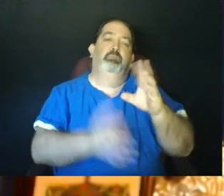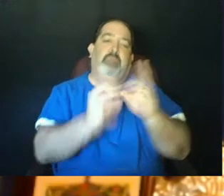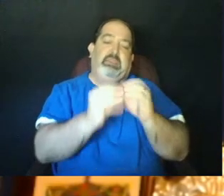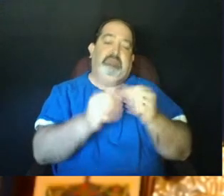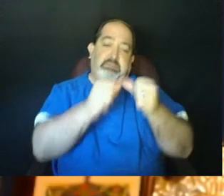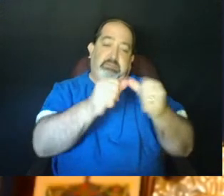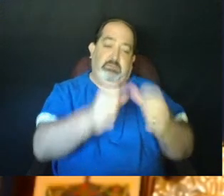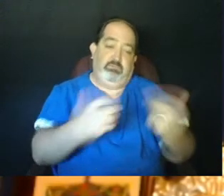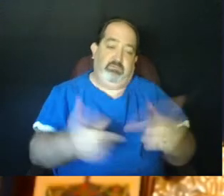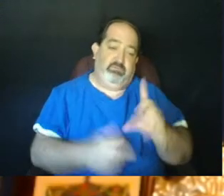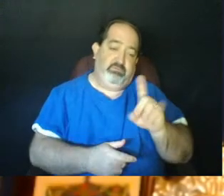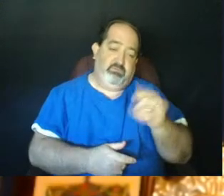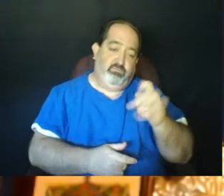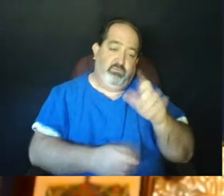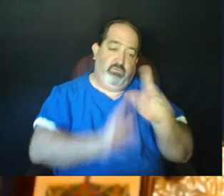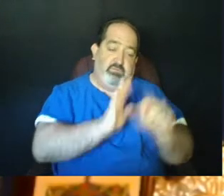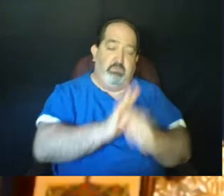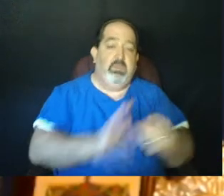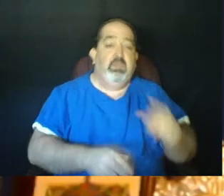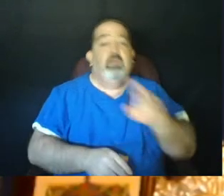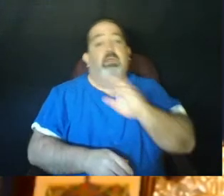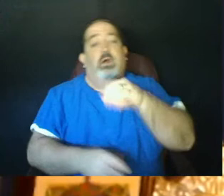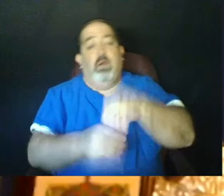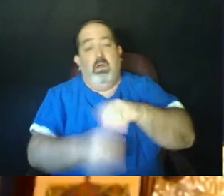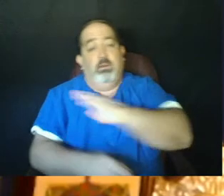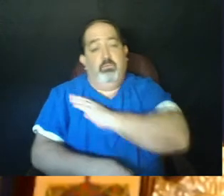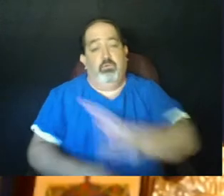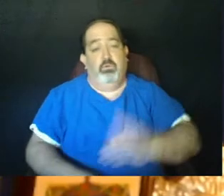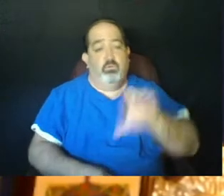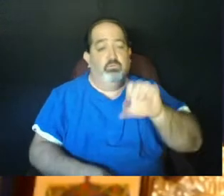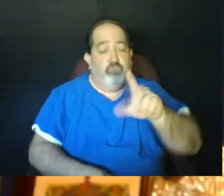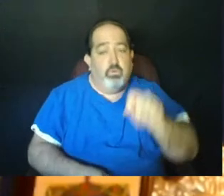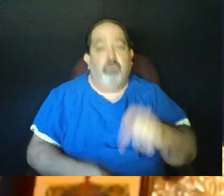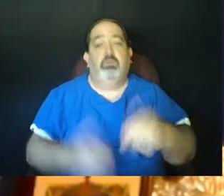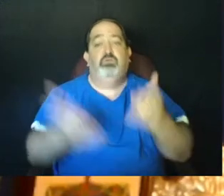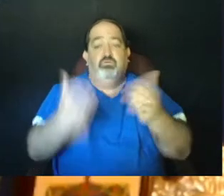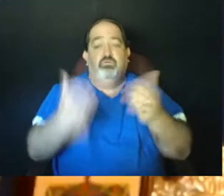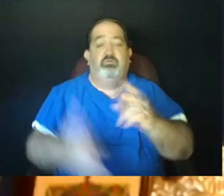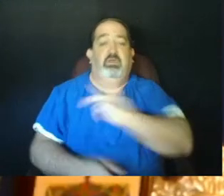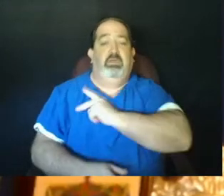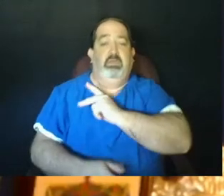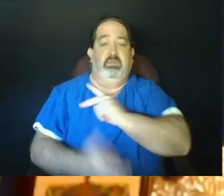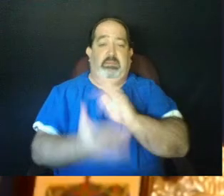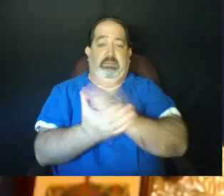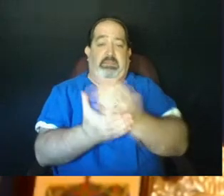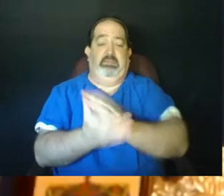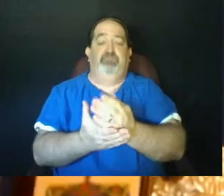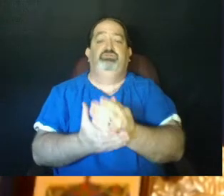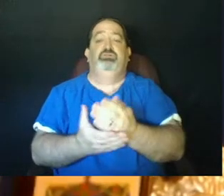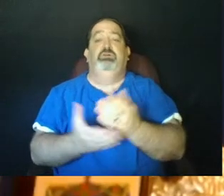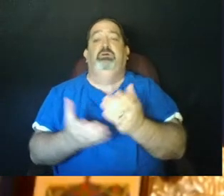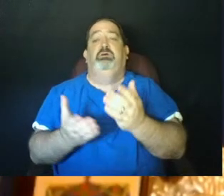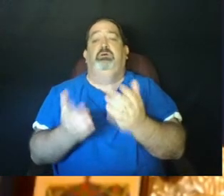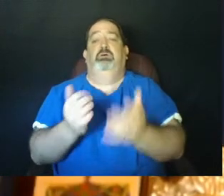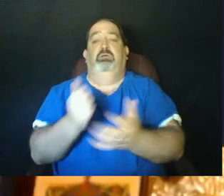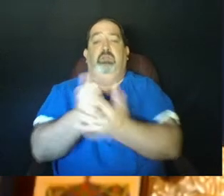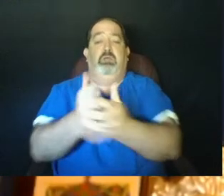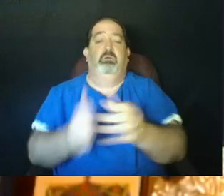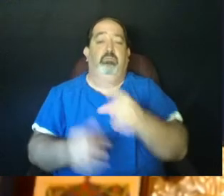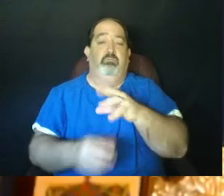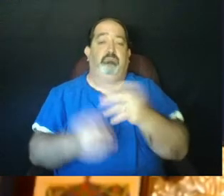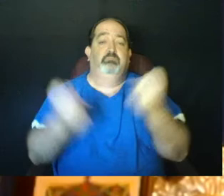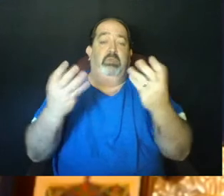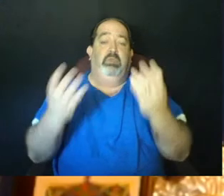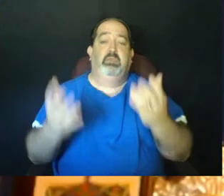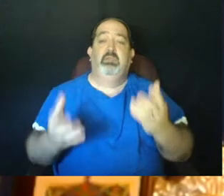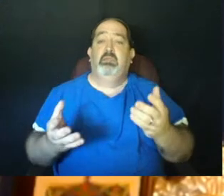also served on the baronial court and has given her time as a server and kitchen help at many feasts held by the barony. In general, she